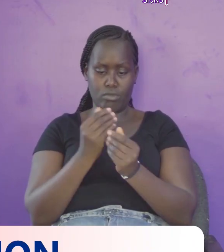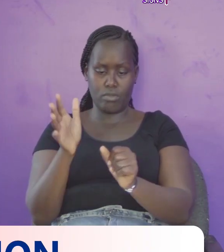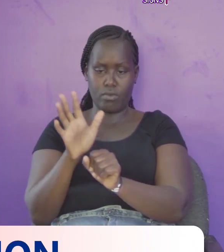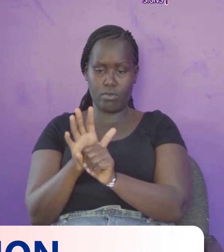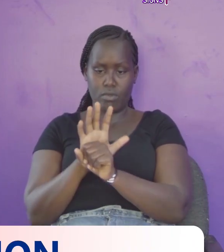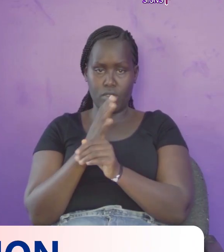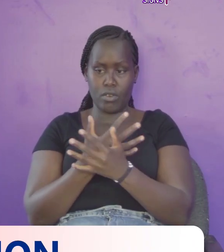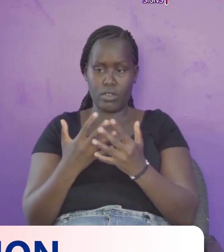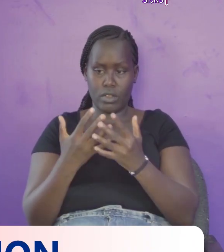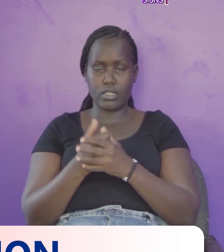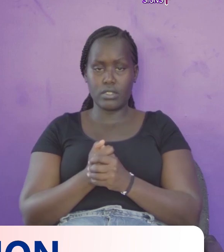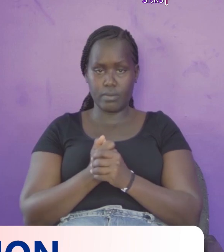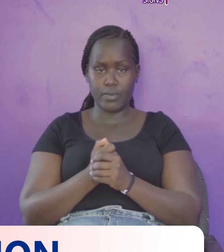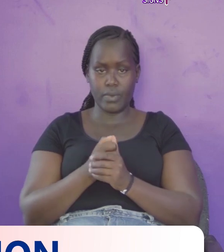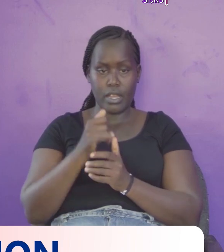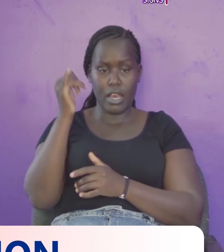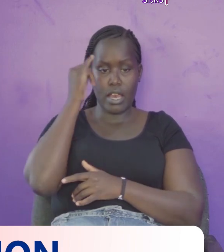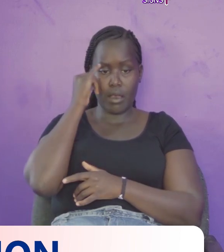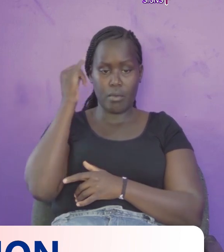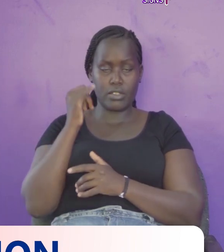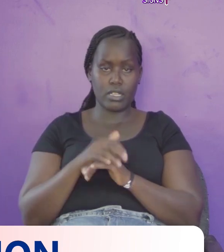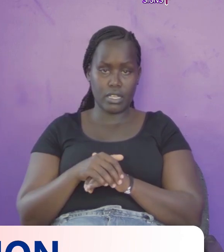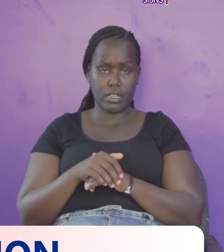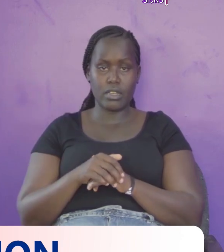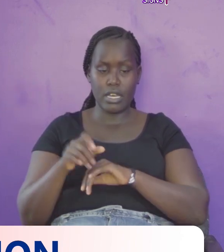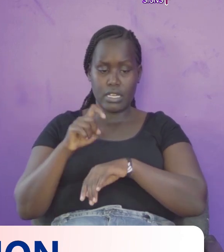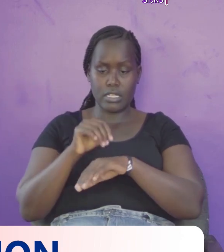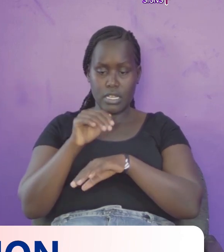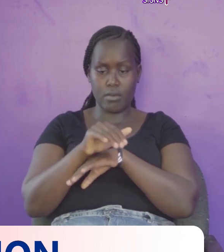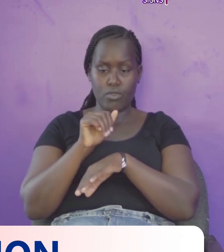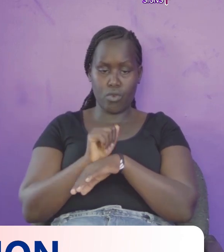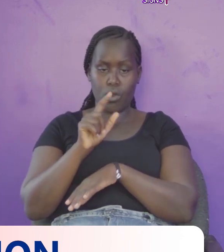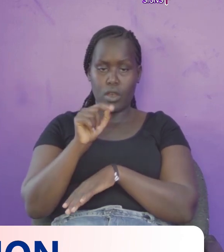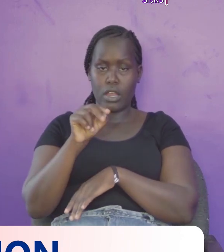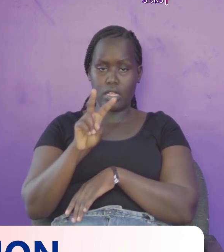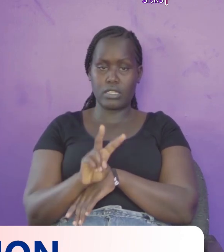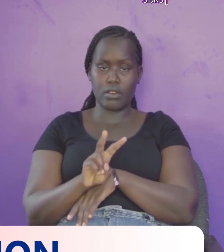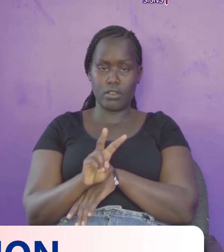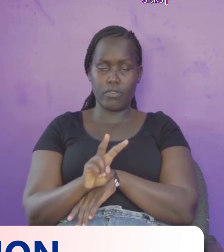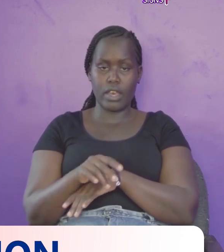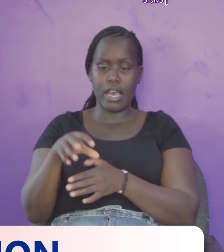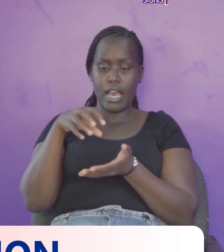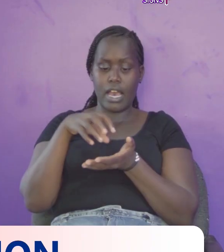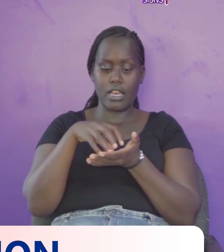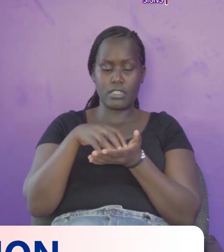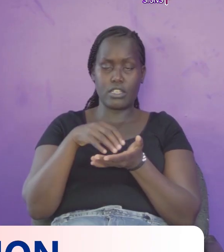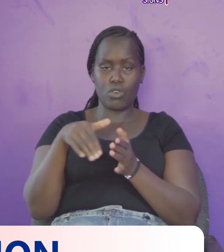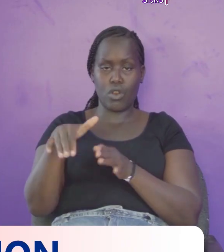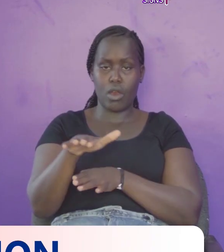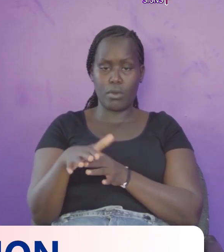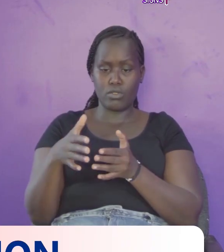Right. I'm imagining when you call this TV station a platform